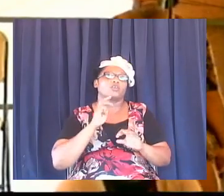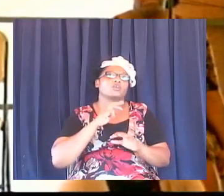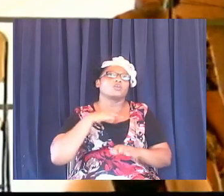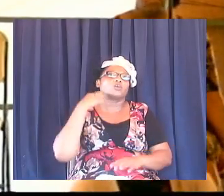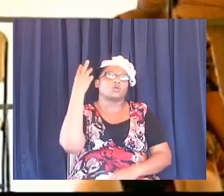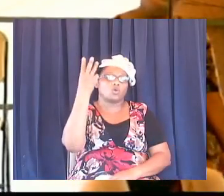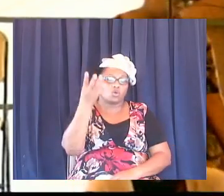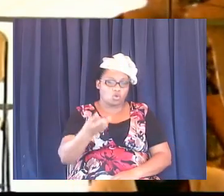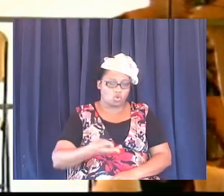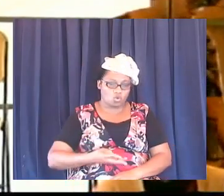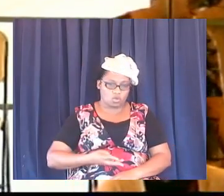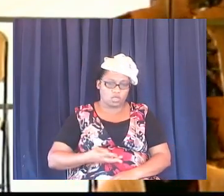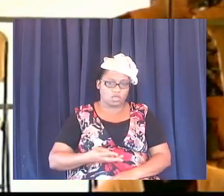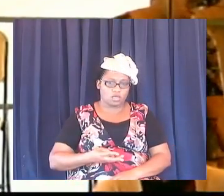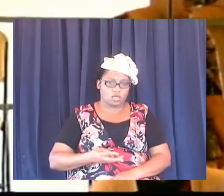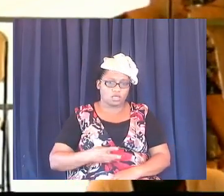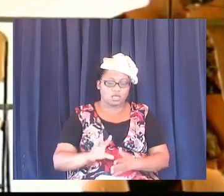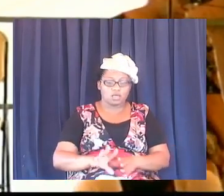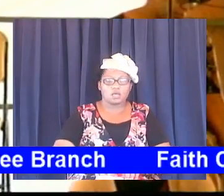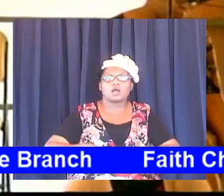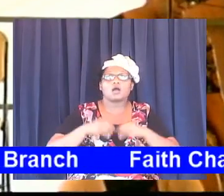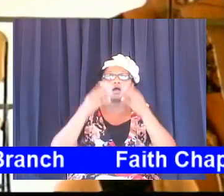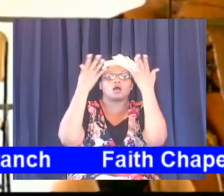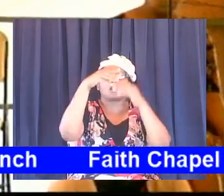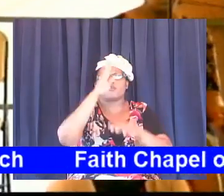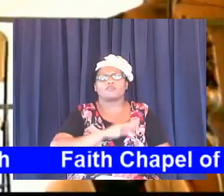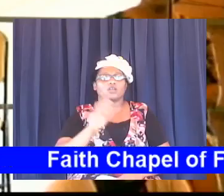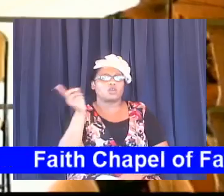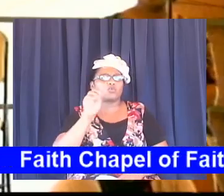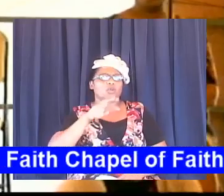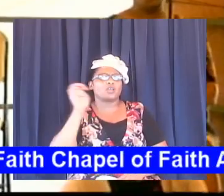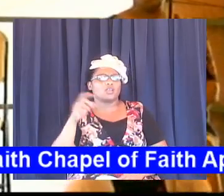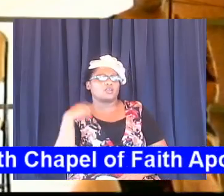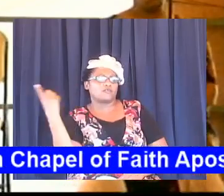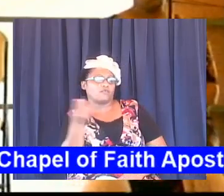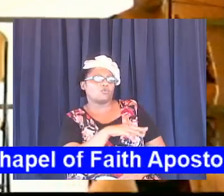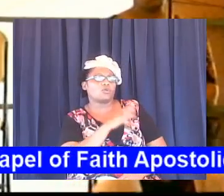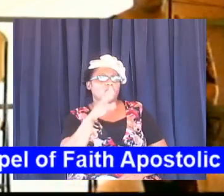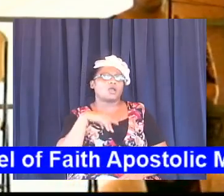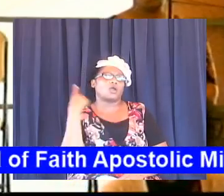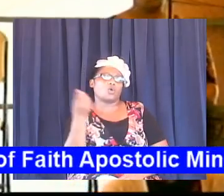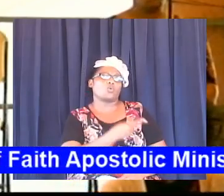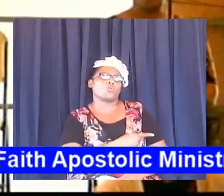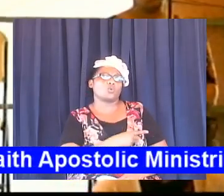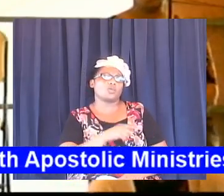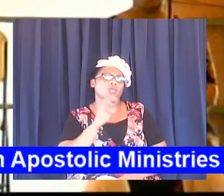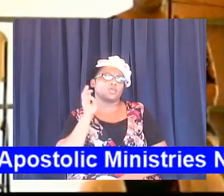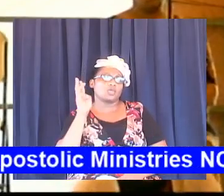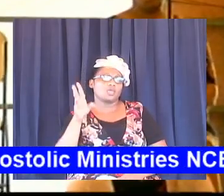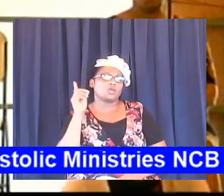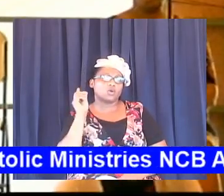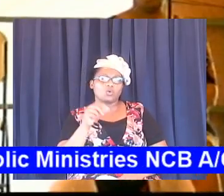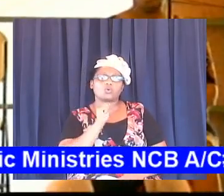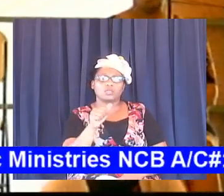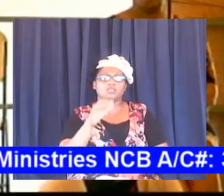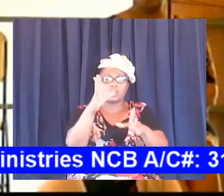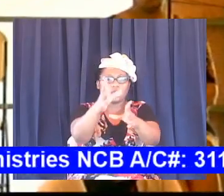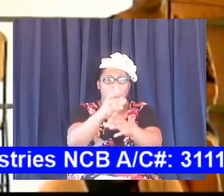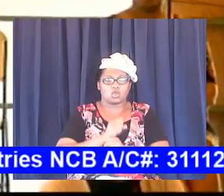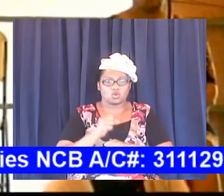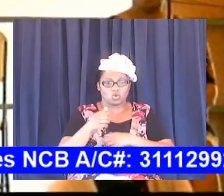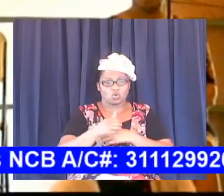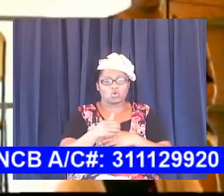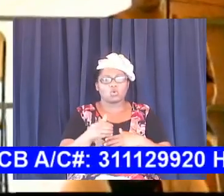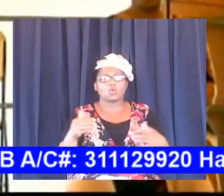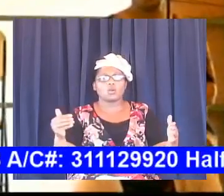God, wherever we are this morning, God, that we will not hold back, God, but we'll give unto you. We are not giving unto